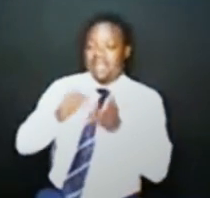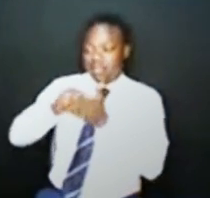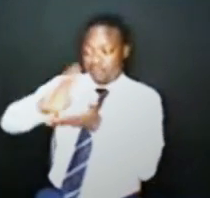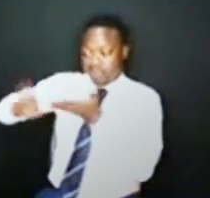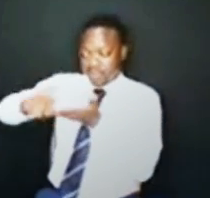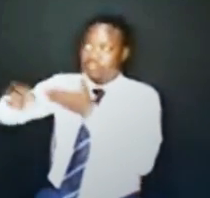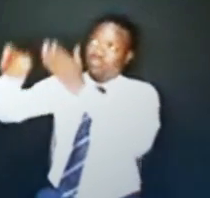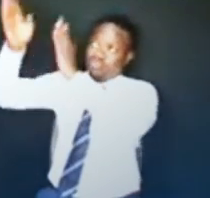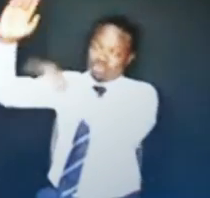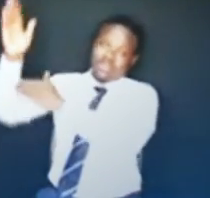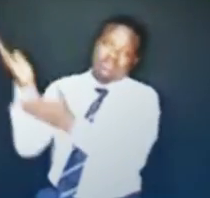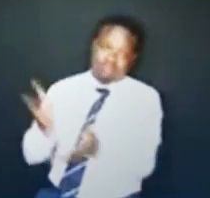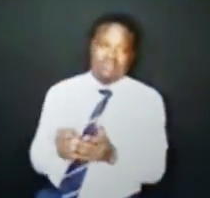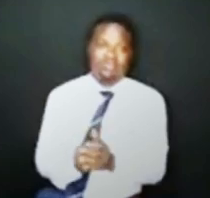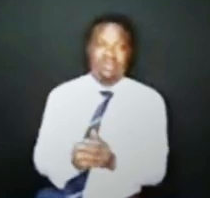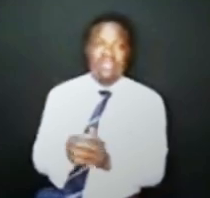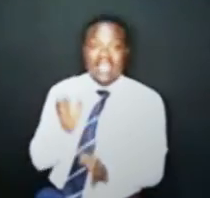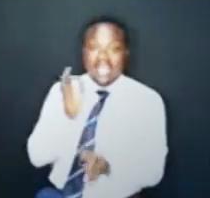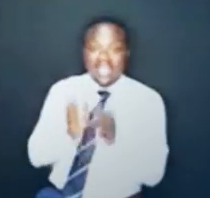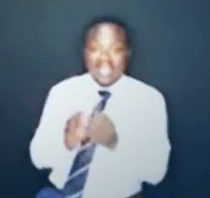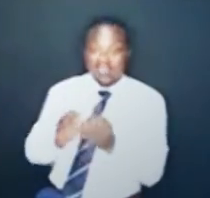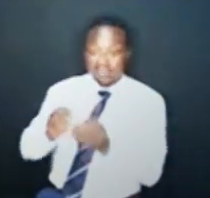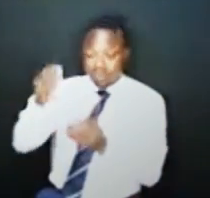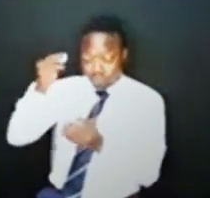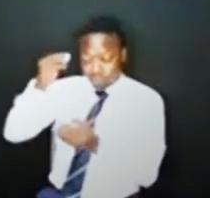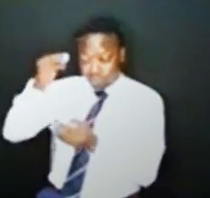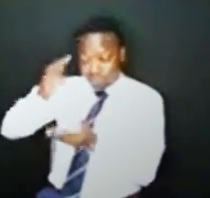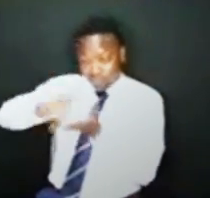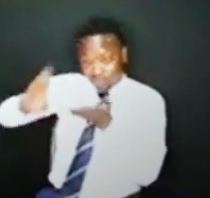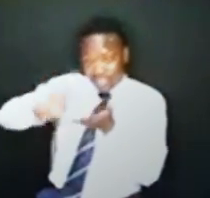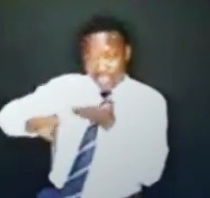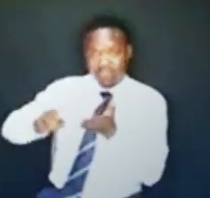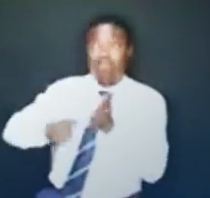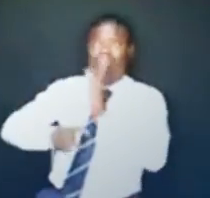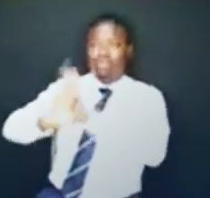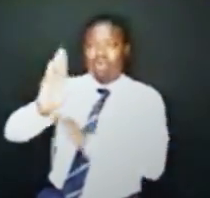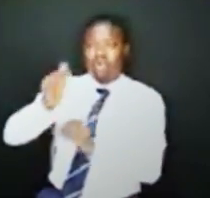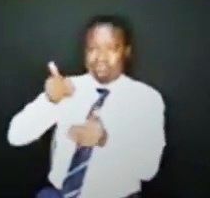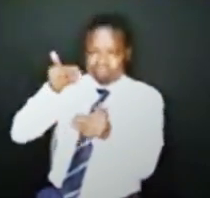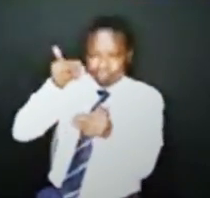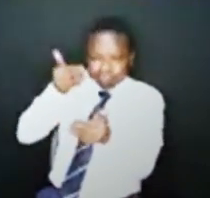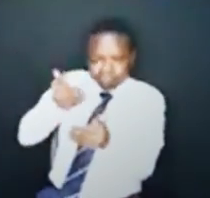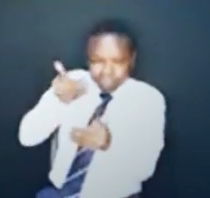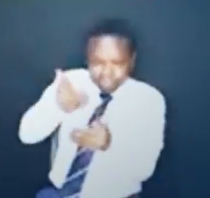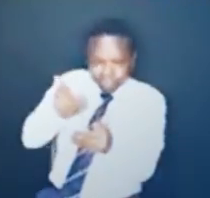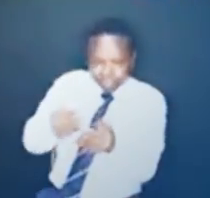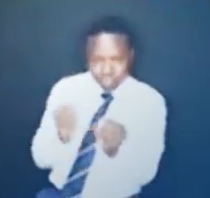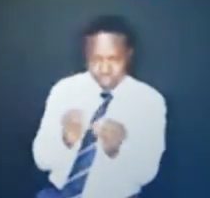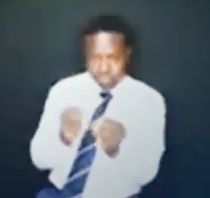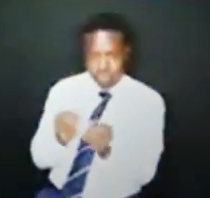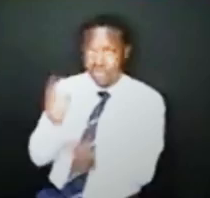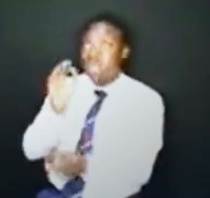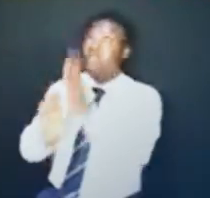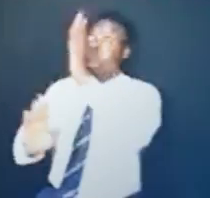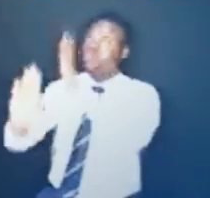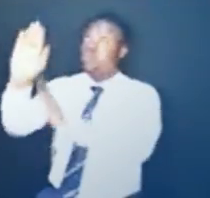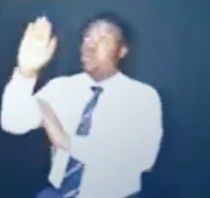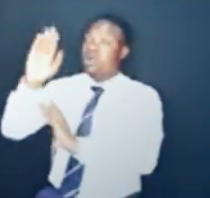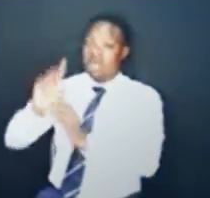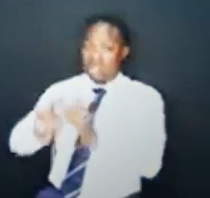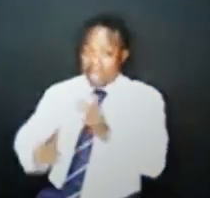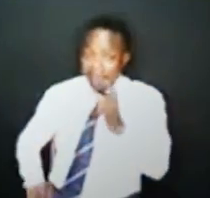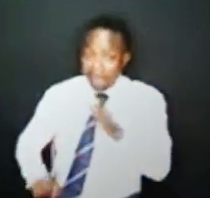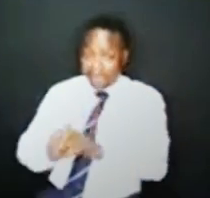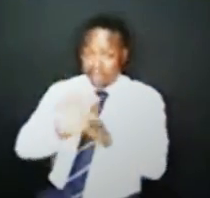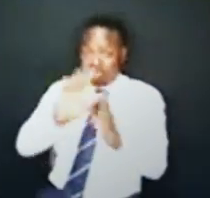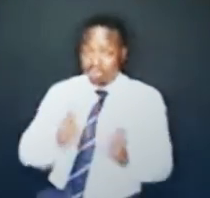Adwen sa kira wo ebribia mu no atwe ben ewurade. And when God shows up, the story will be different. That wo nyankopon eyi ne